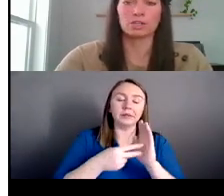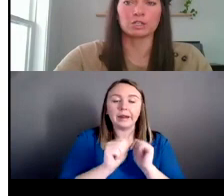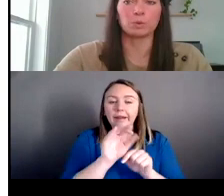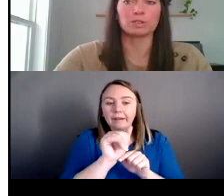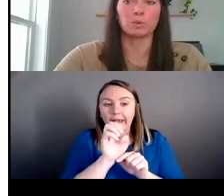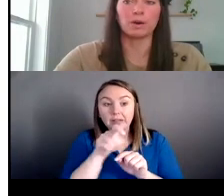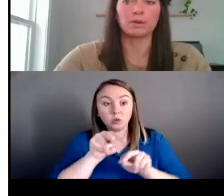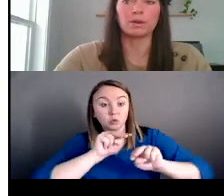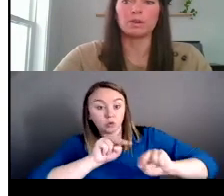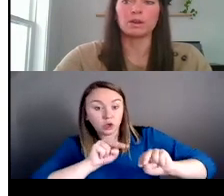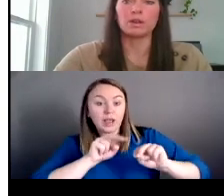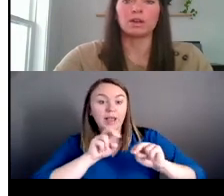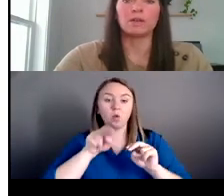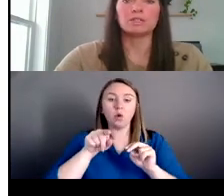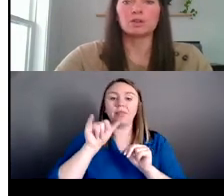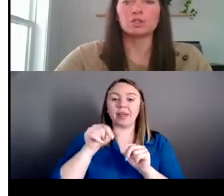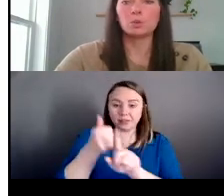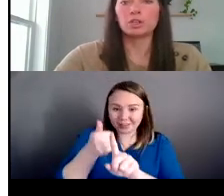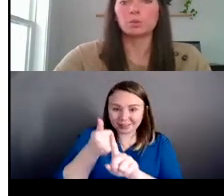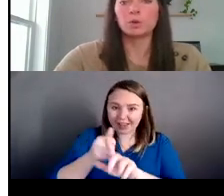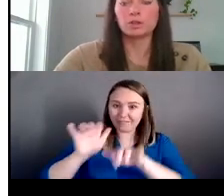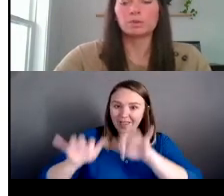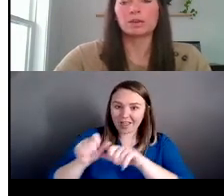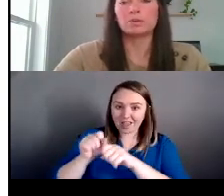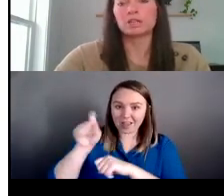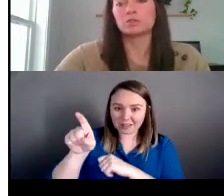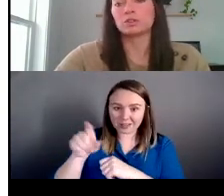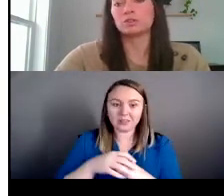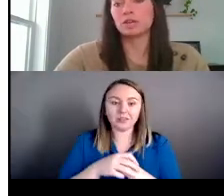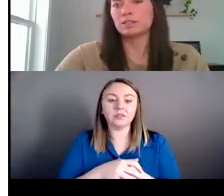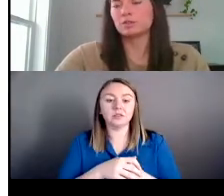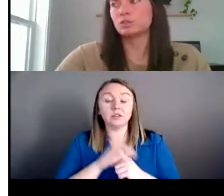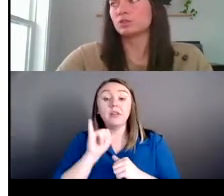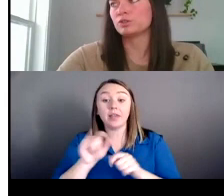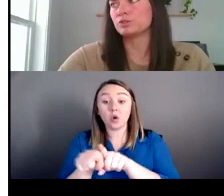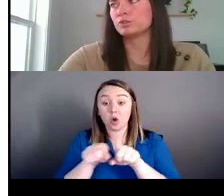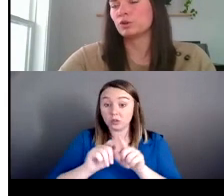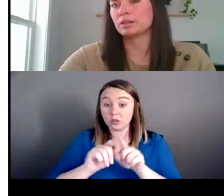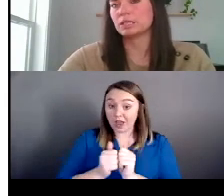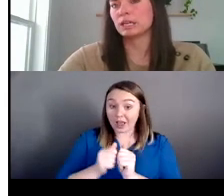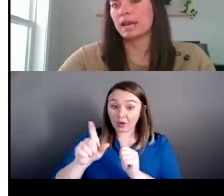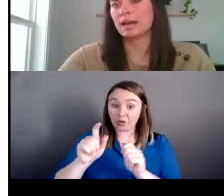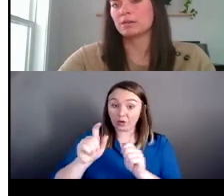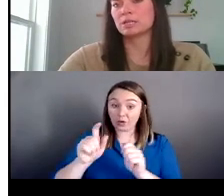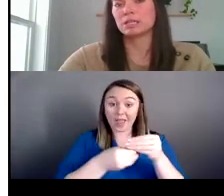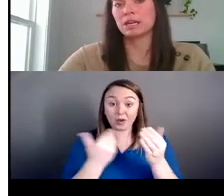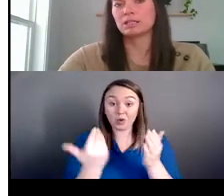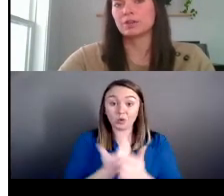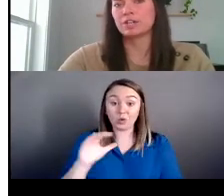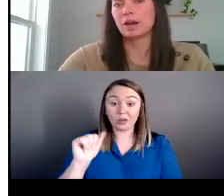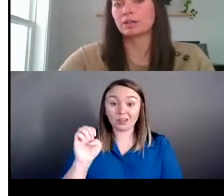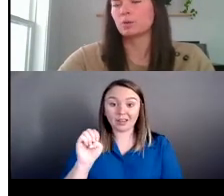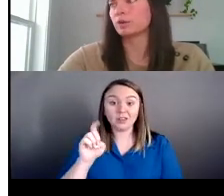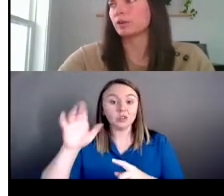on your dashboard as well. And this is also where you'll be able to enter a new case, which you can do so by clicking Add Missing Case